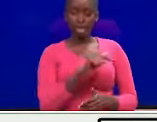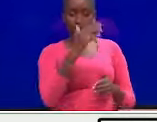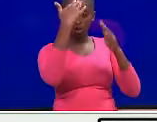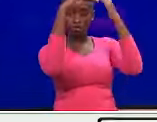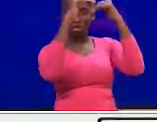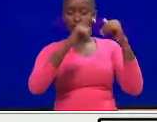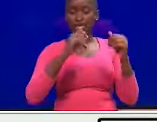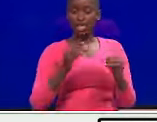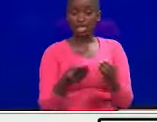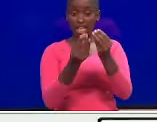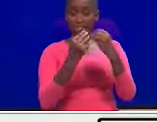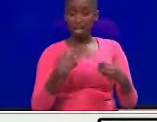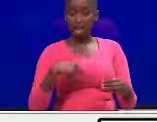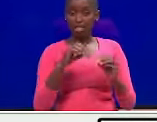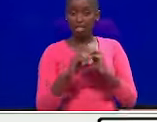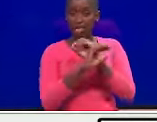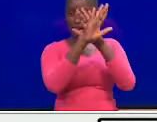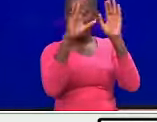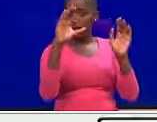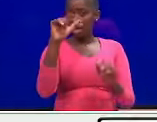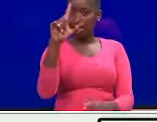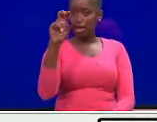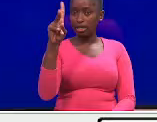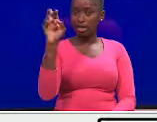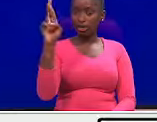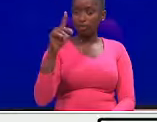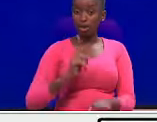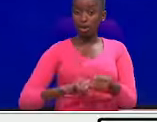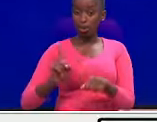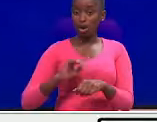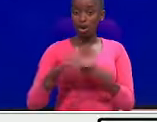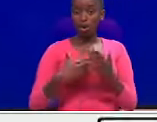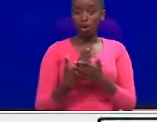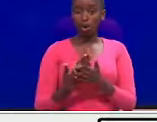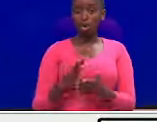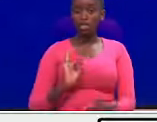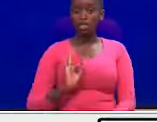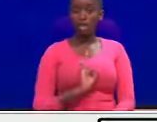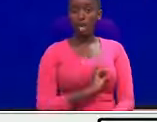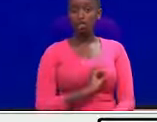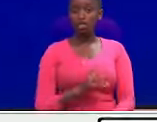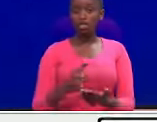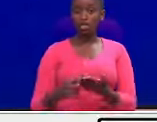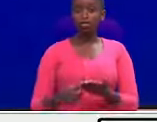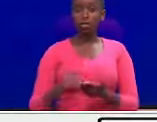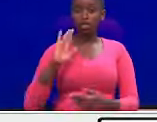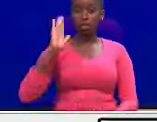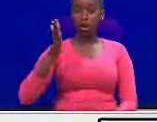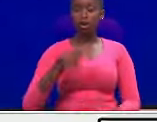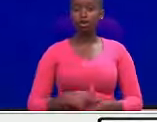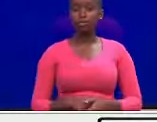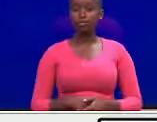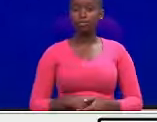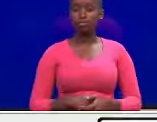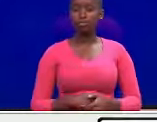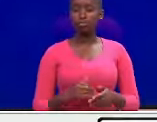clear calendar when all academic staff are going to be paid. It is illegal for the